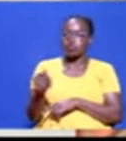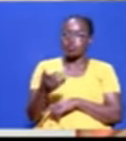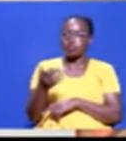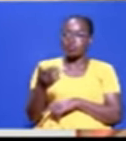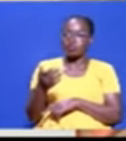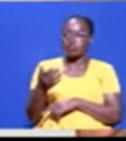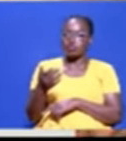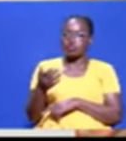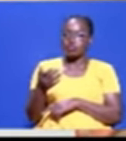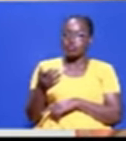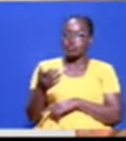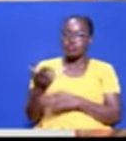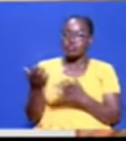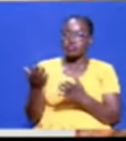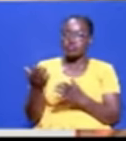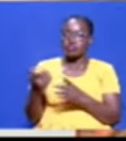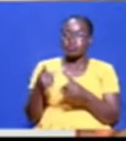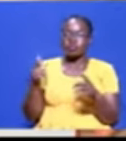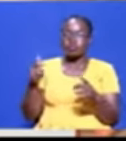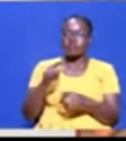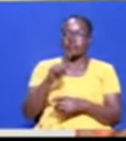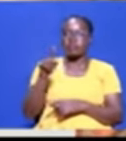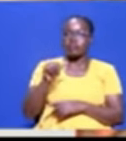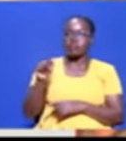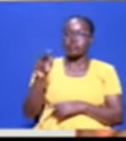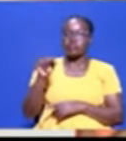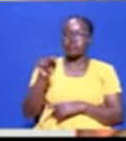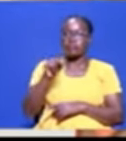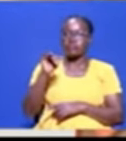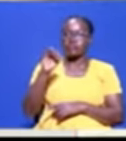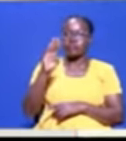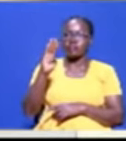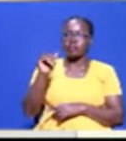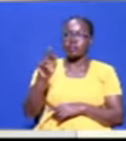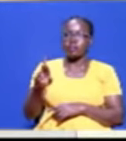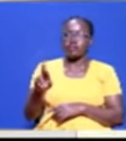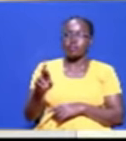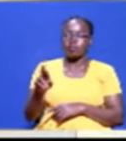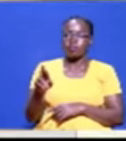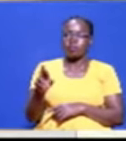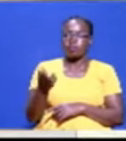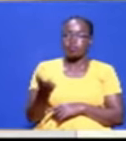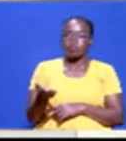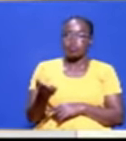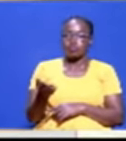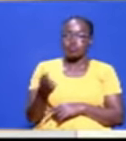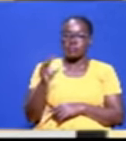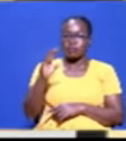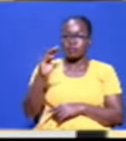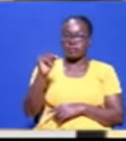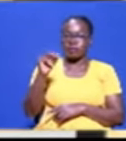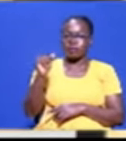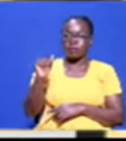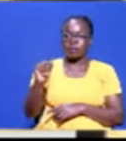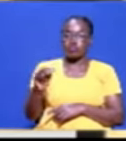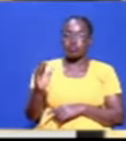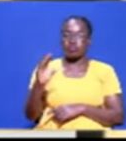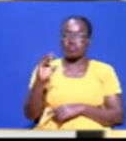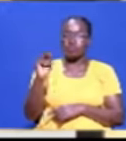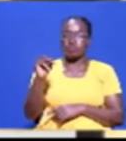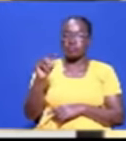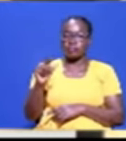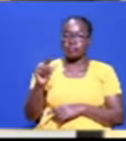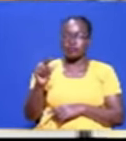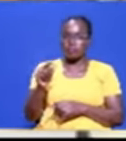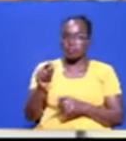wheat bran from Zanzibar that we are currently loading here under operations. According to the CMA CGM shipping line Deputy Managing